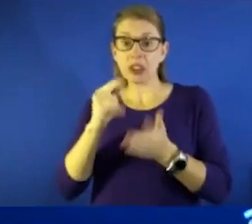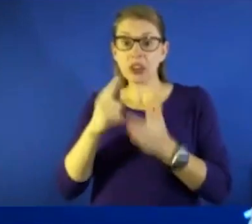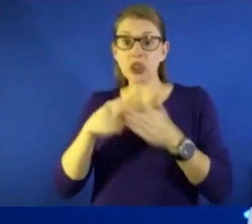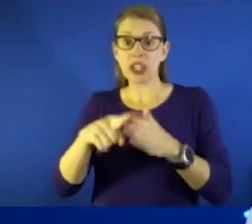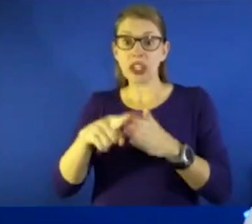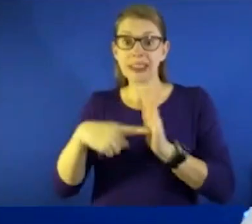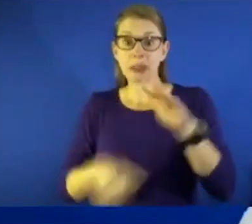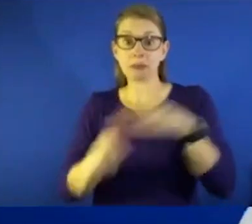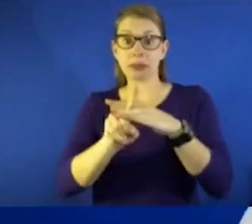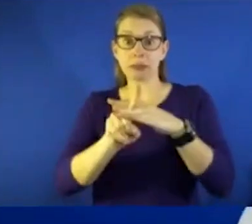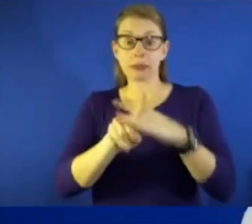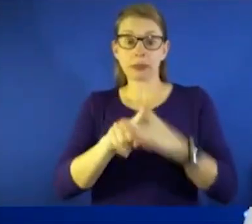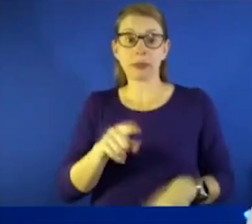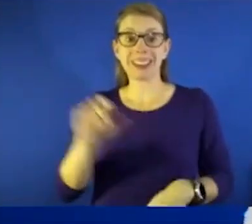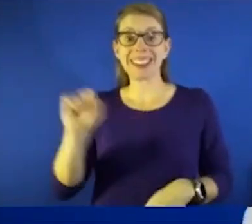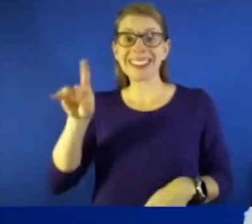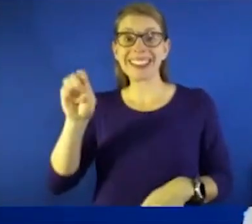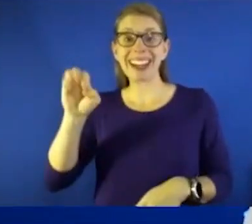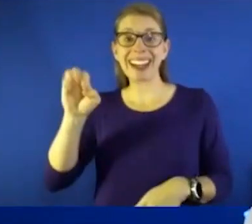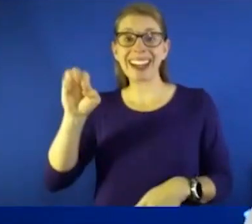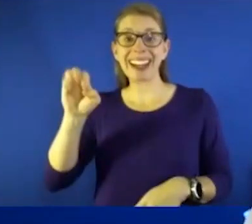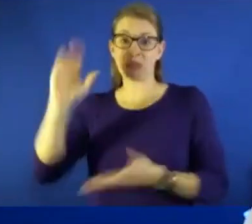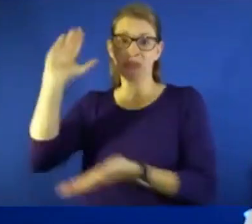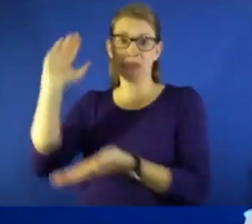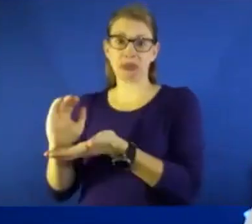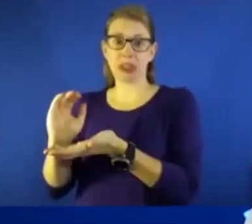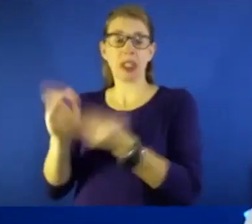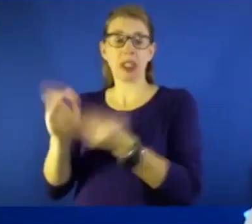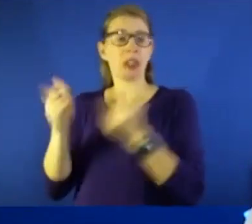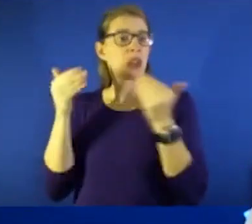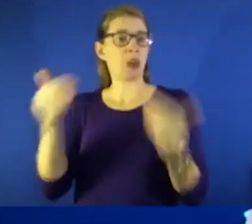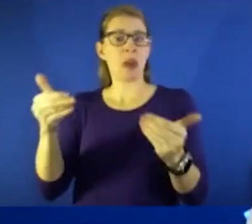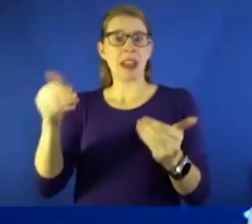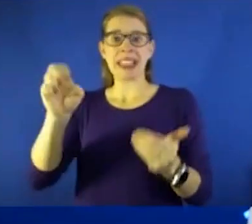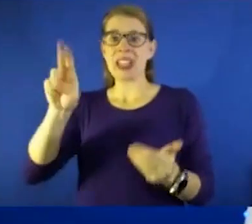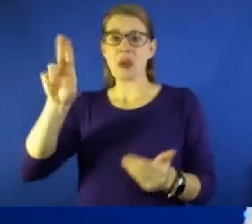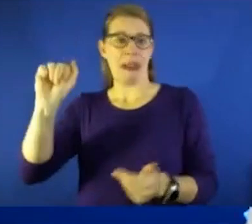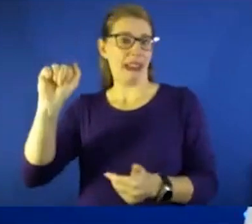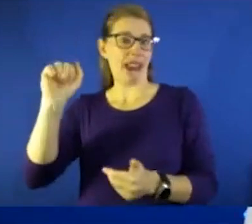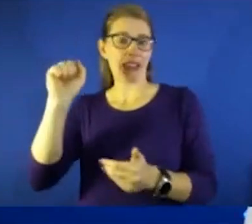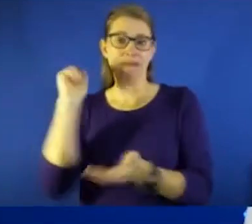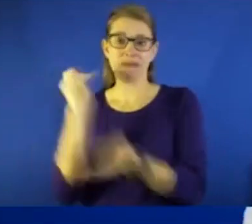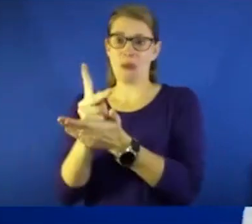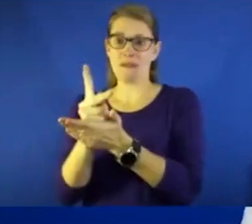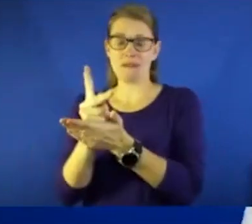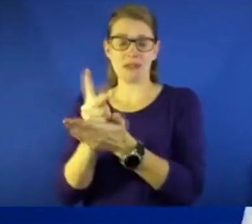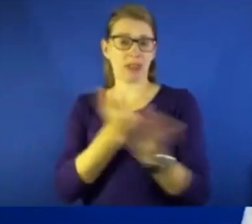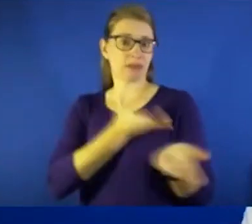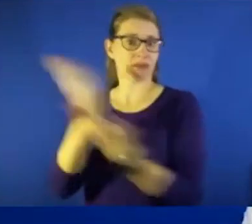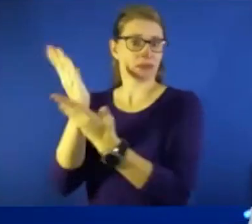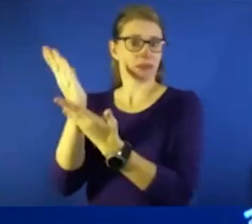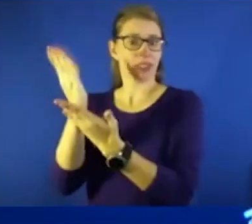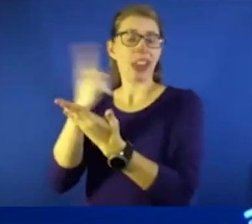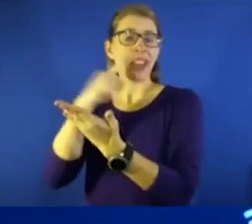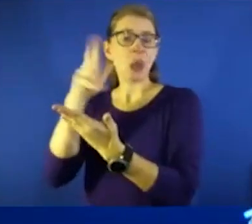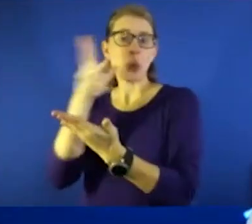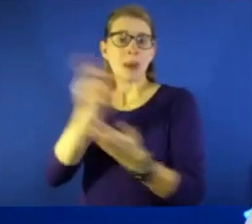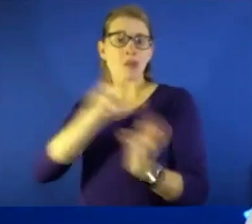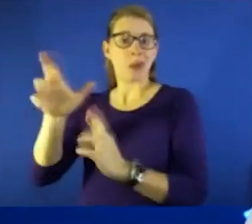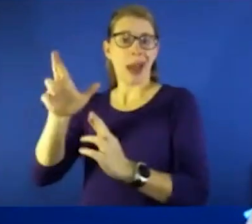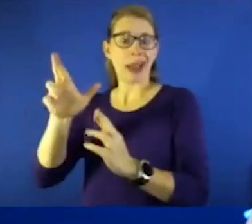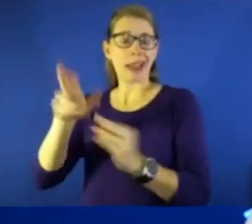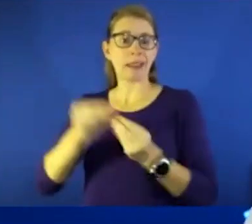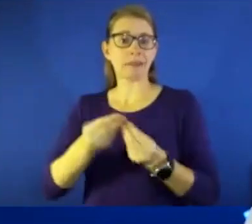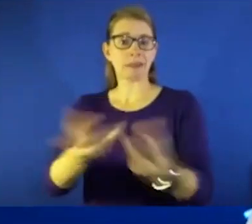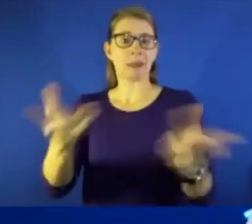side effects so few that they wanted to go ahead and get the early use authorization in. They think they'll have doses ready and out before January